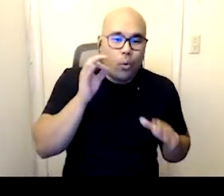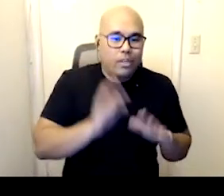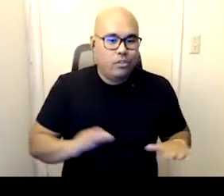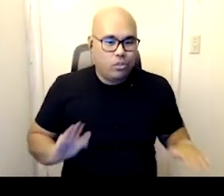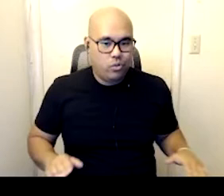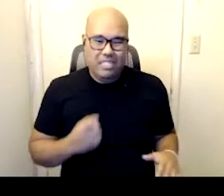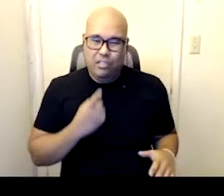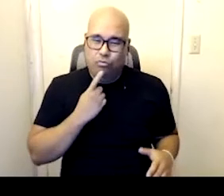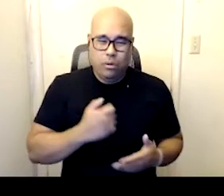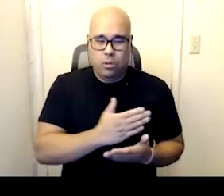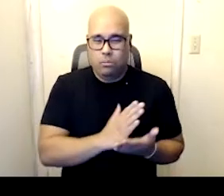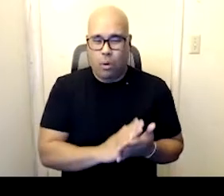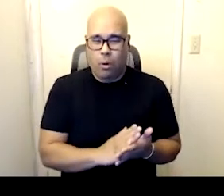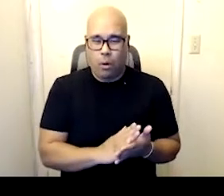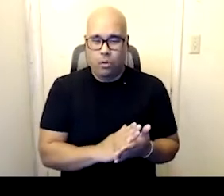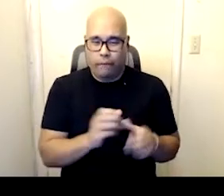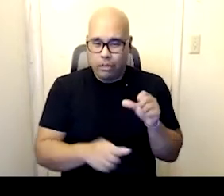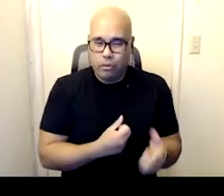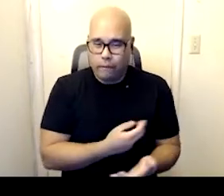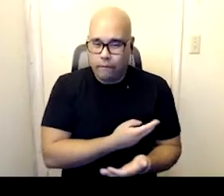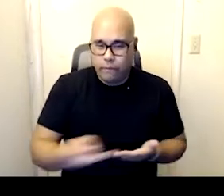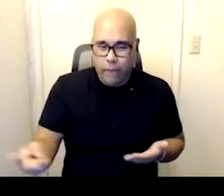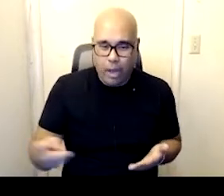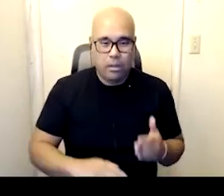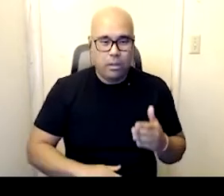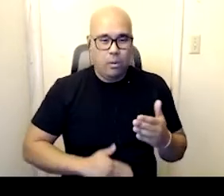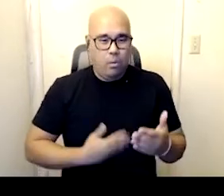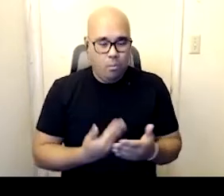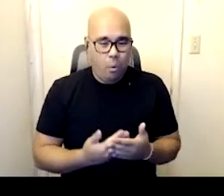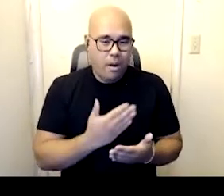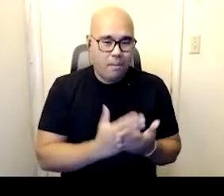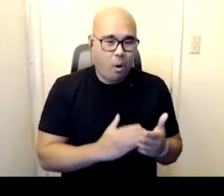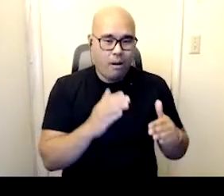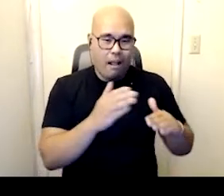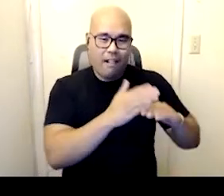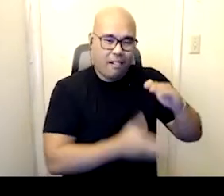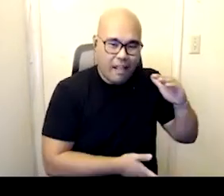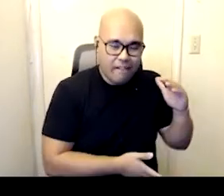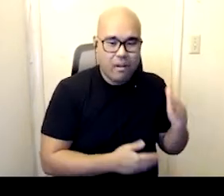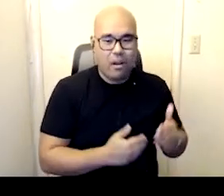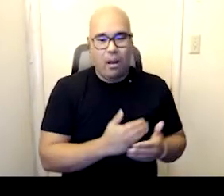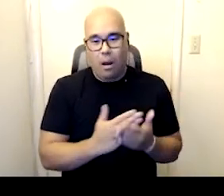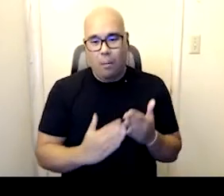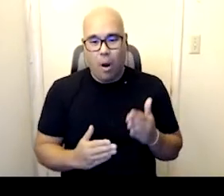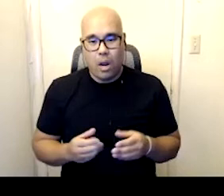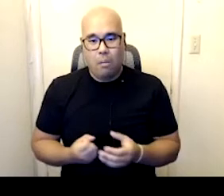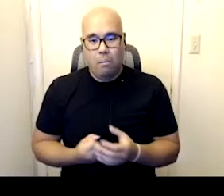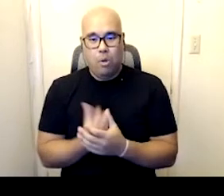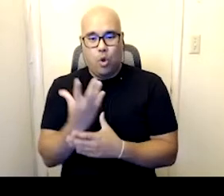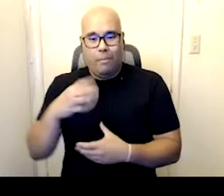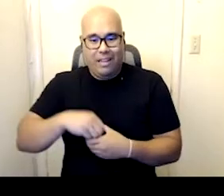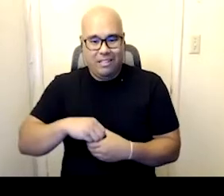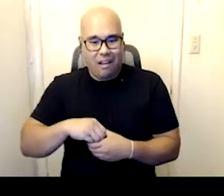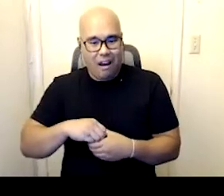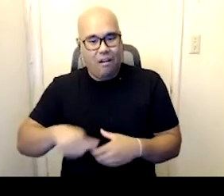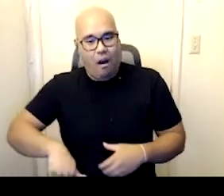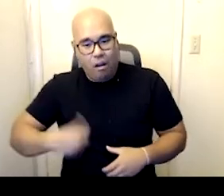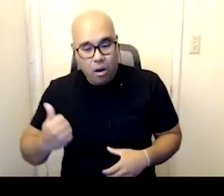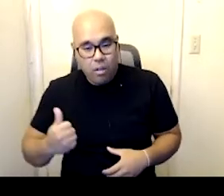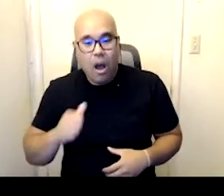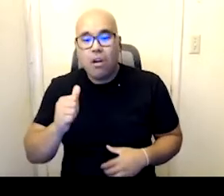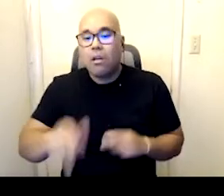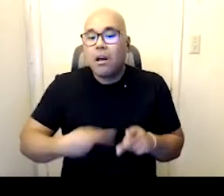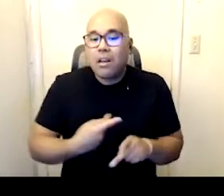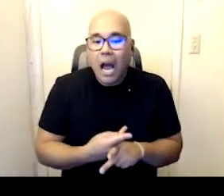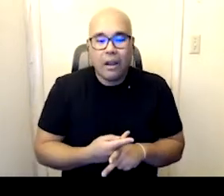each other failed, born part cliff, part blooming inside another